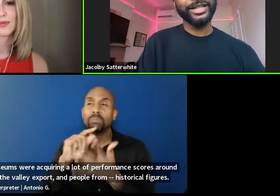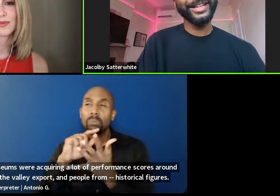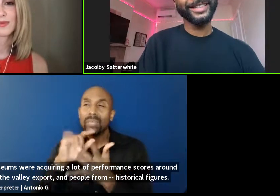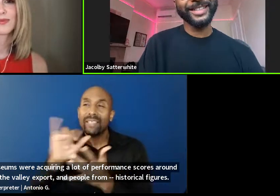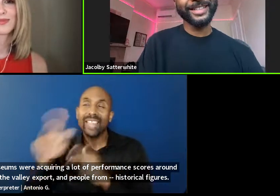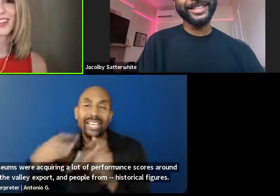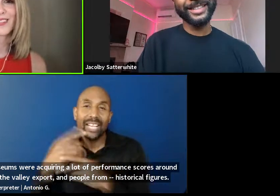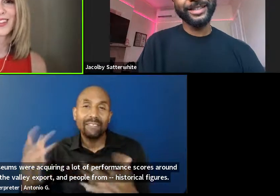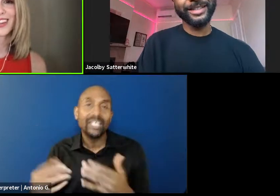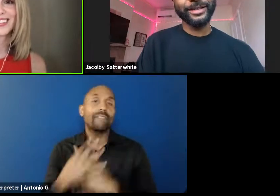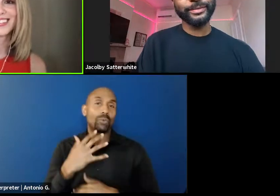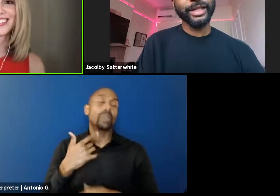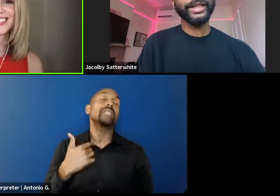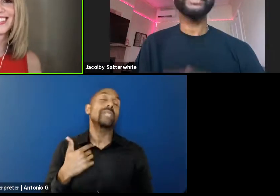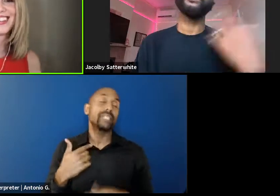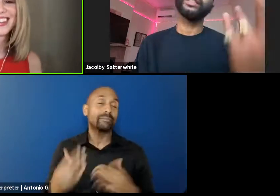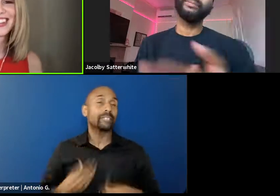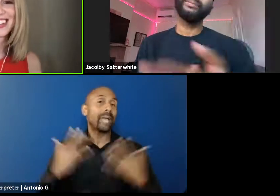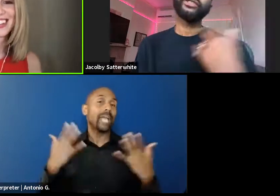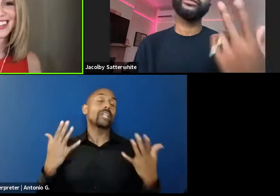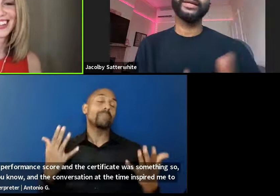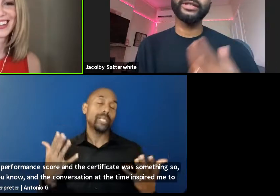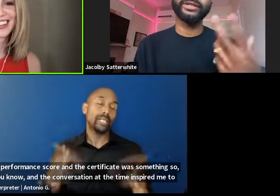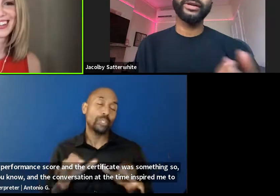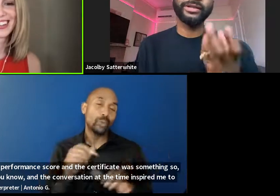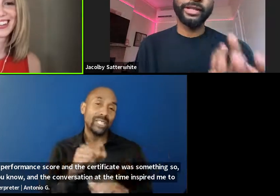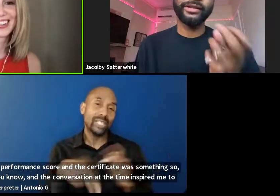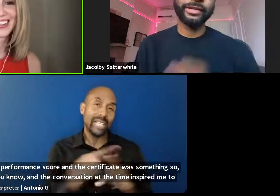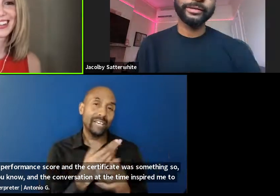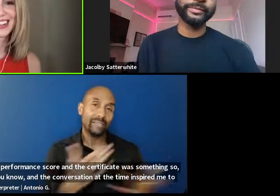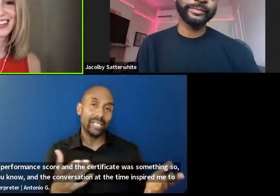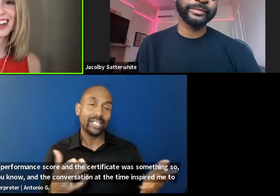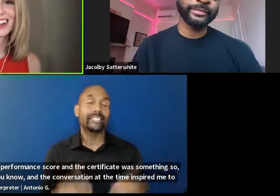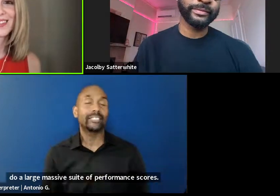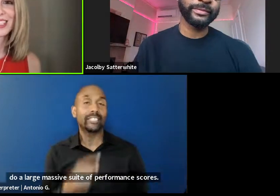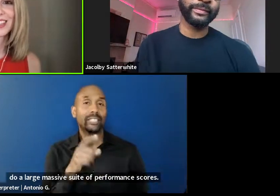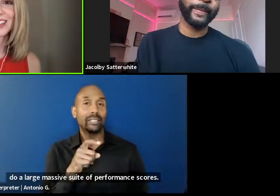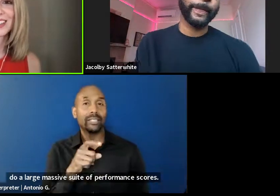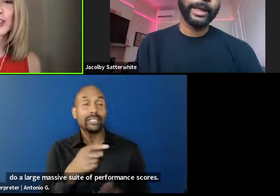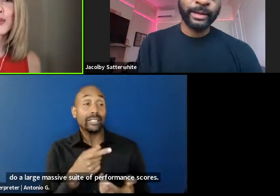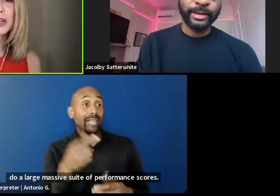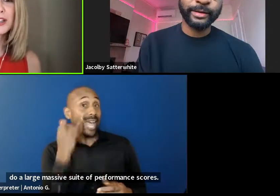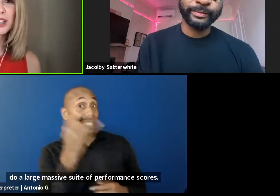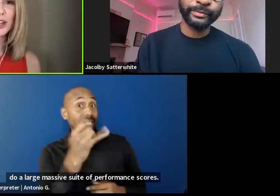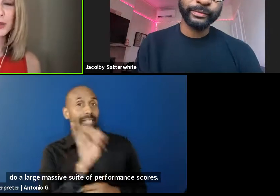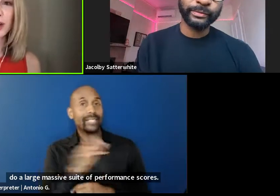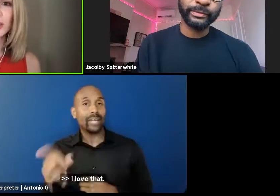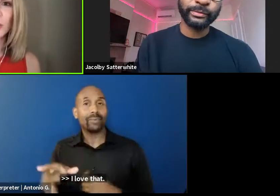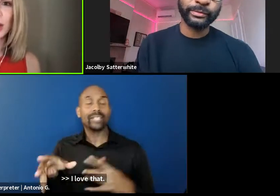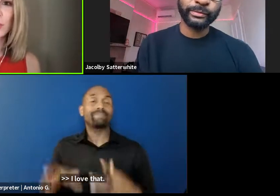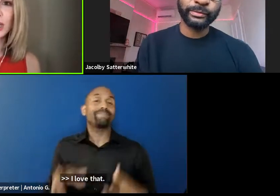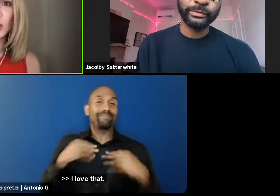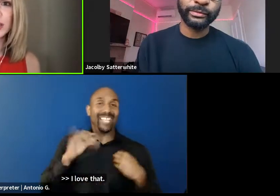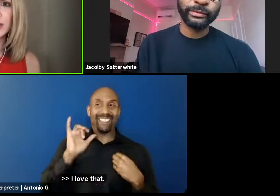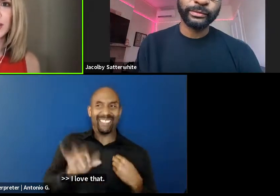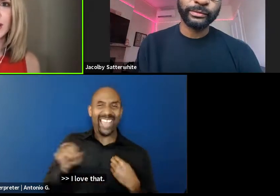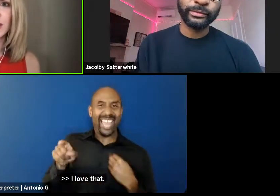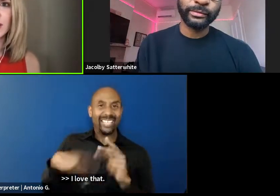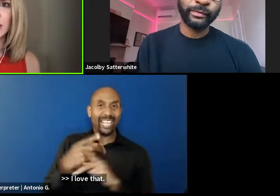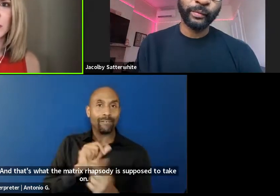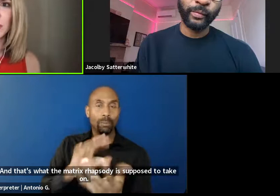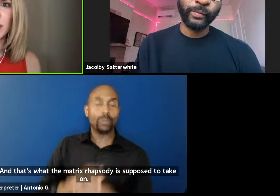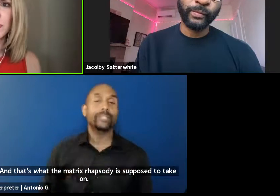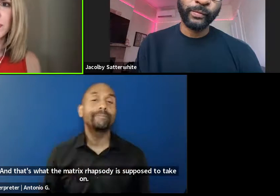scores. I love that. You know? And that's what the Matrix Rhapsody is supposed to take on. Yeah, that makes sense. So you mentioned Country Ball. So why don't we go into